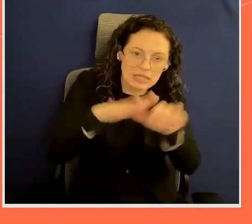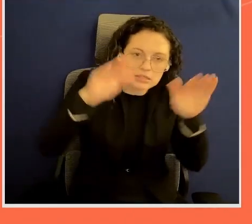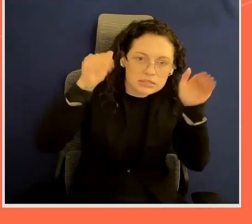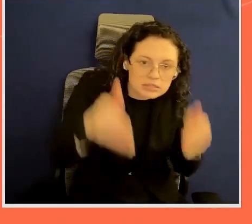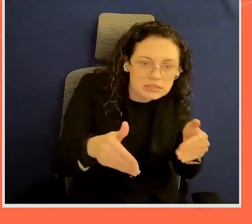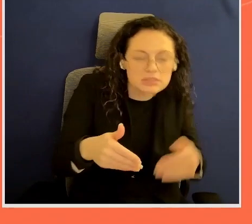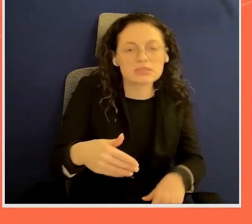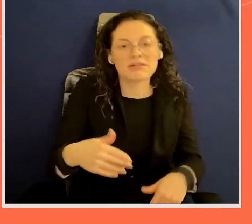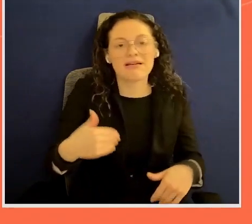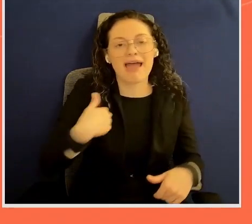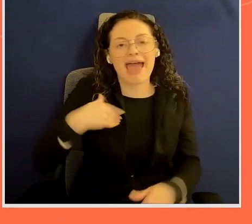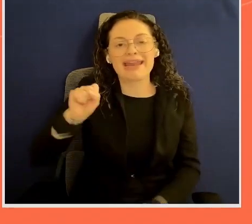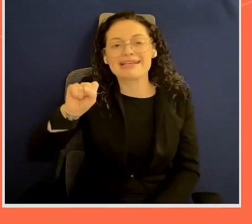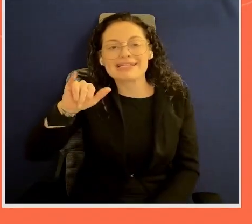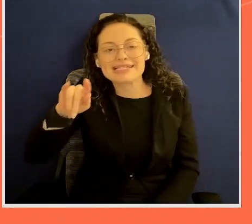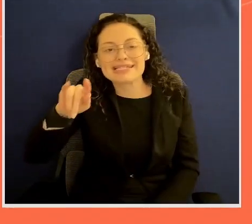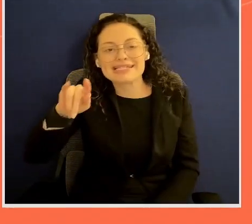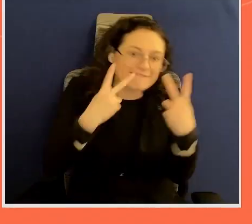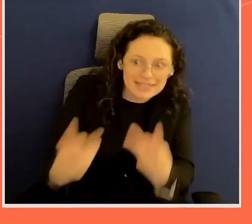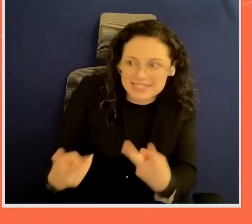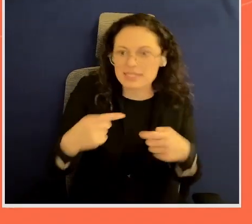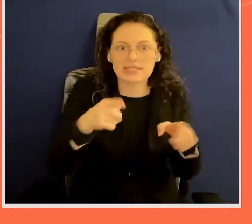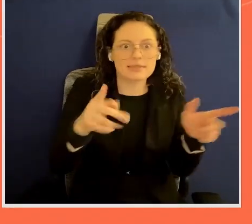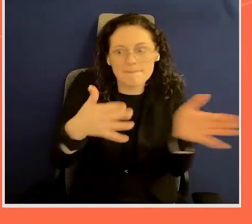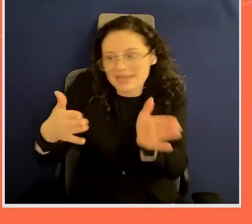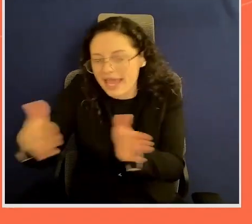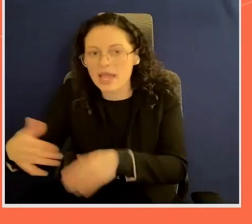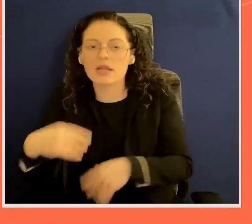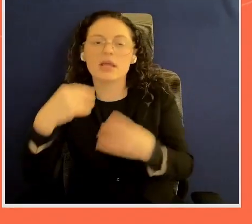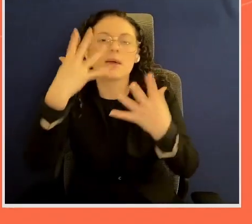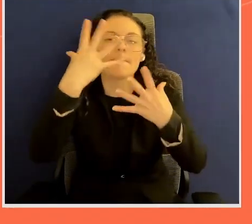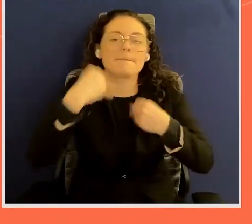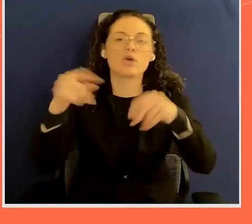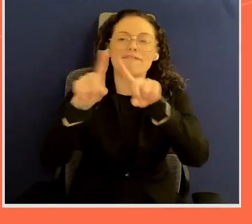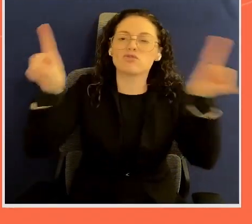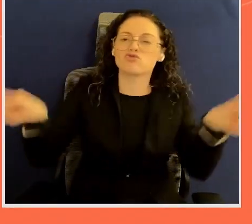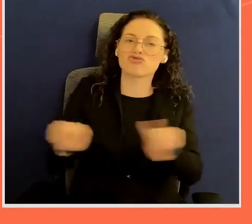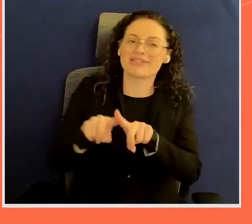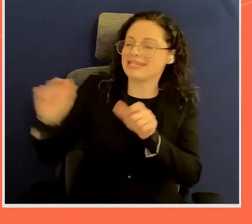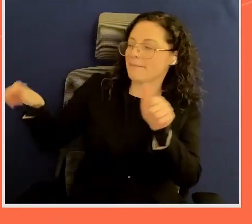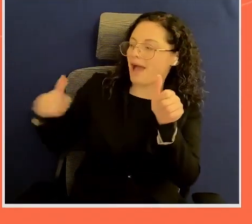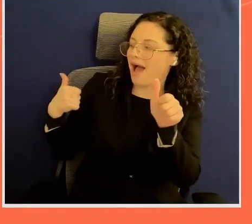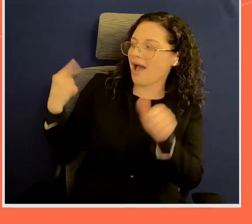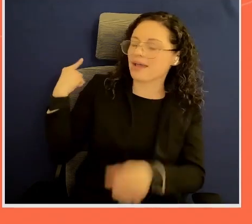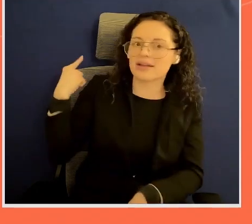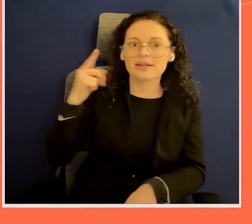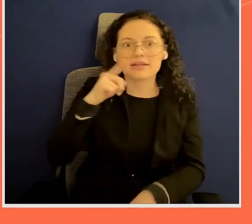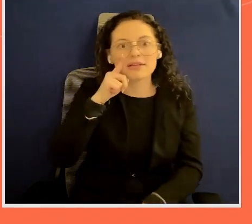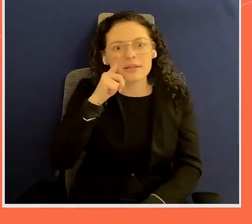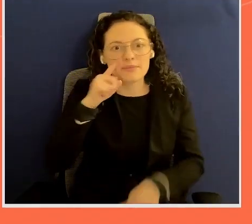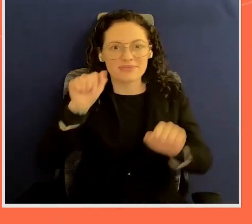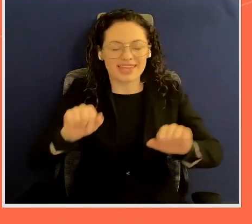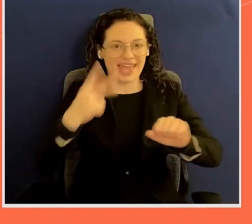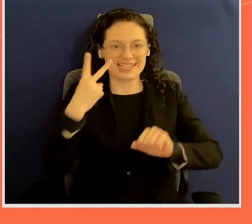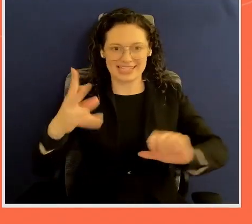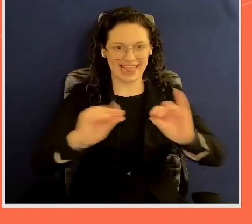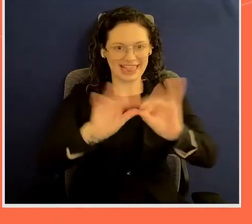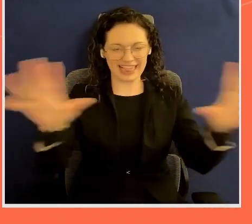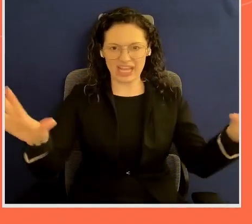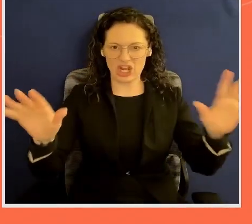problem." This reminds us all that we must be part of the solution. We have to take a hard look at